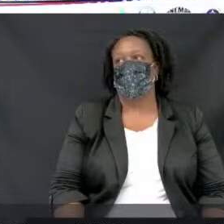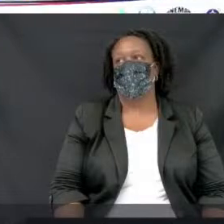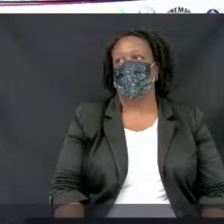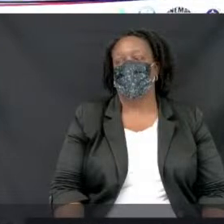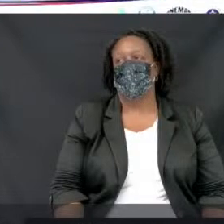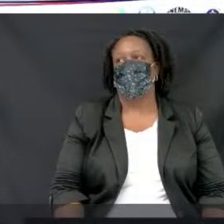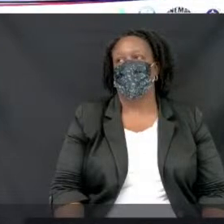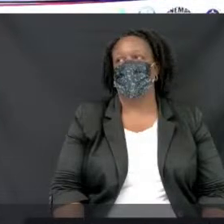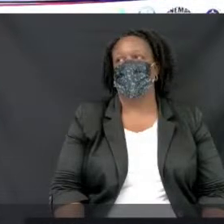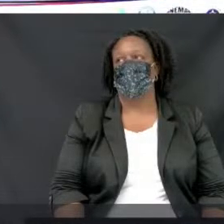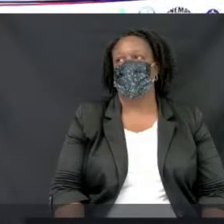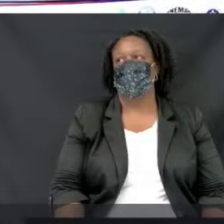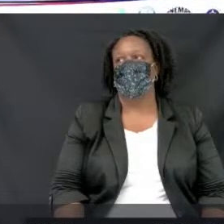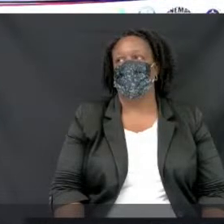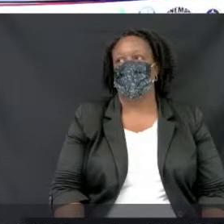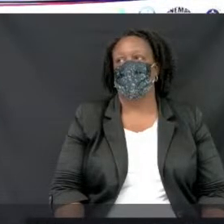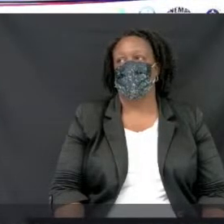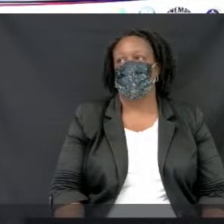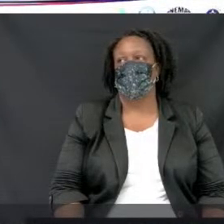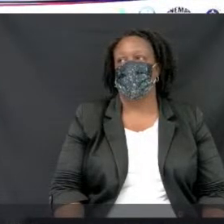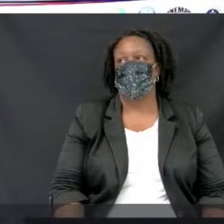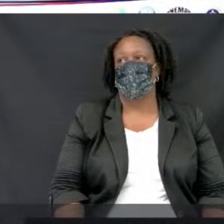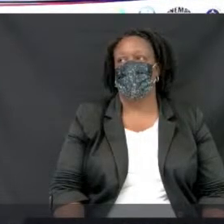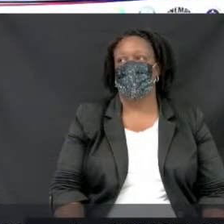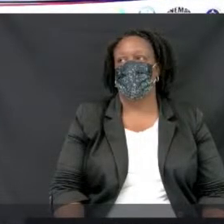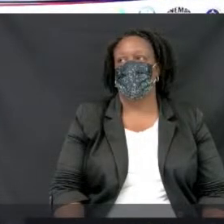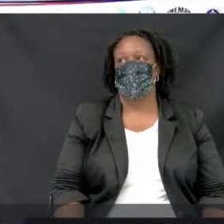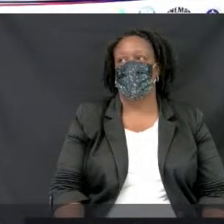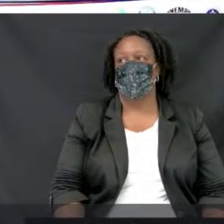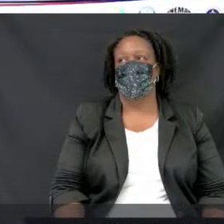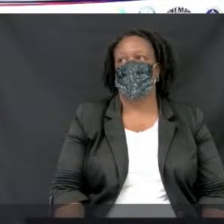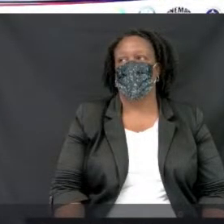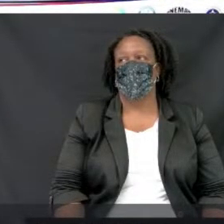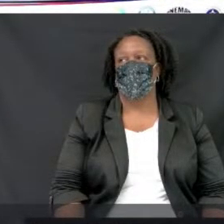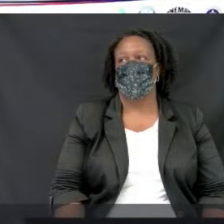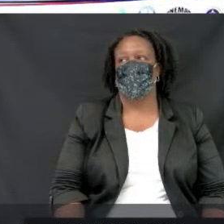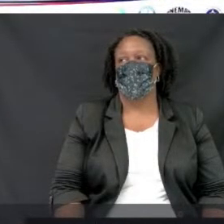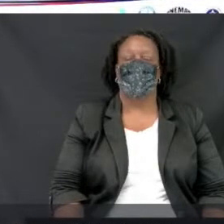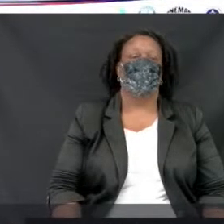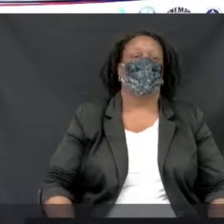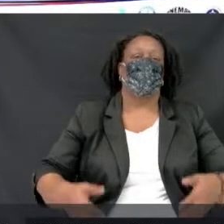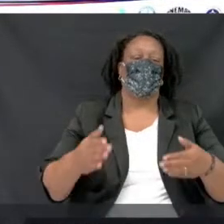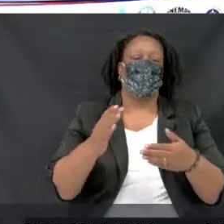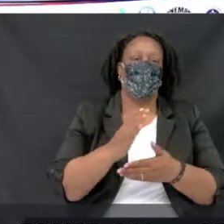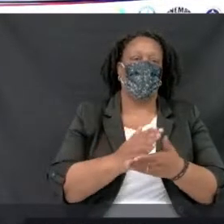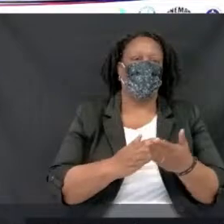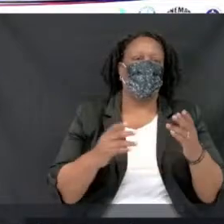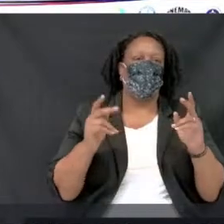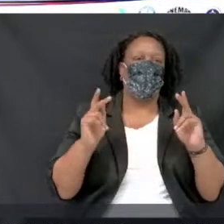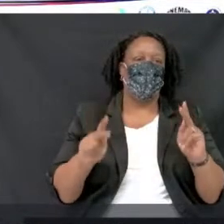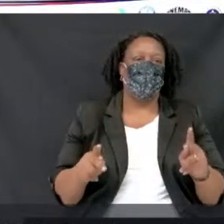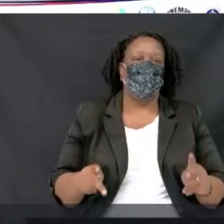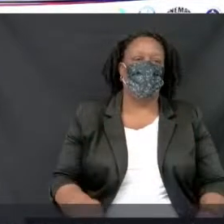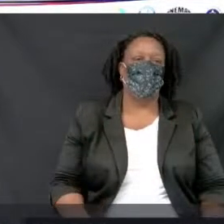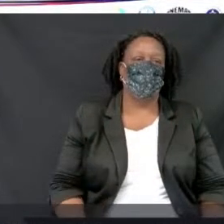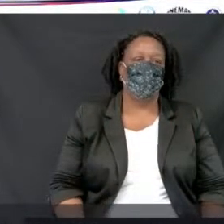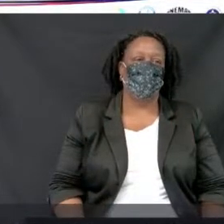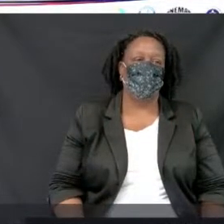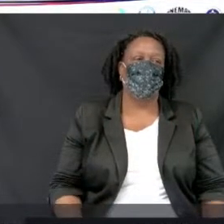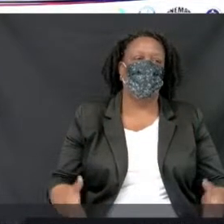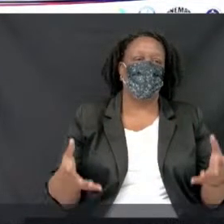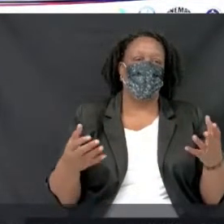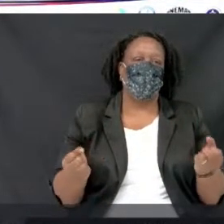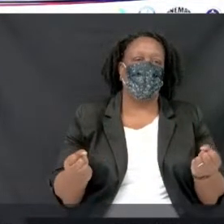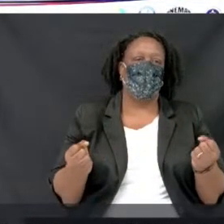us on the task force, they are humans, and they too are desirous of entertainment. I won't call no name. I have one present, but I won't call